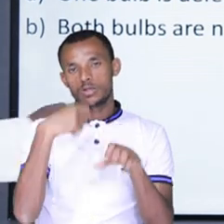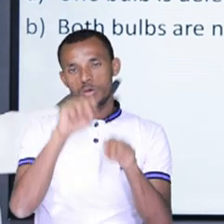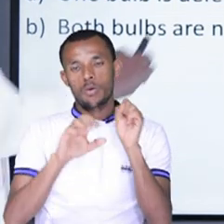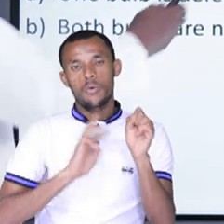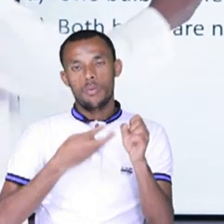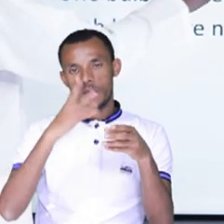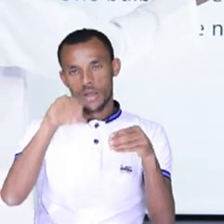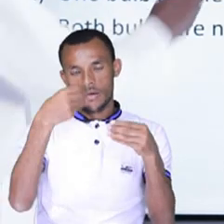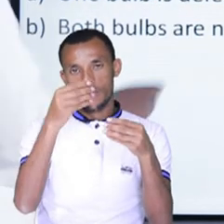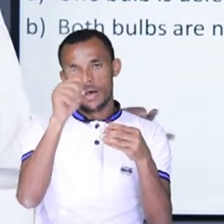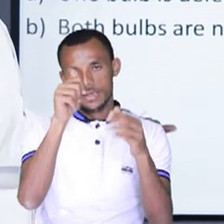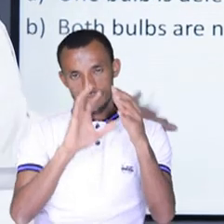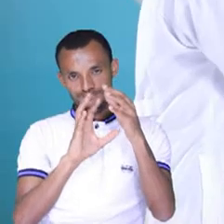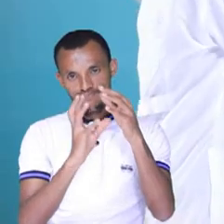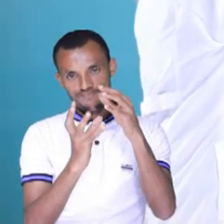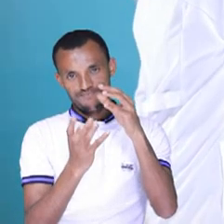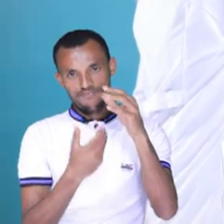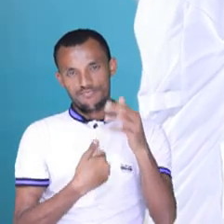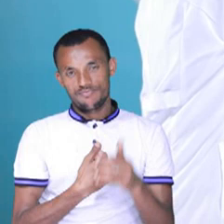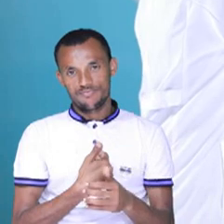are given 10 bulbs over here.